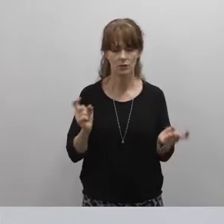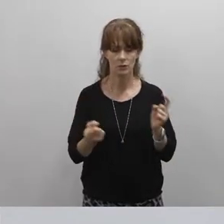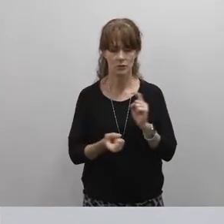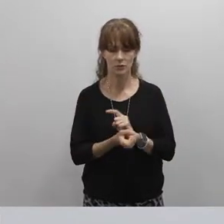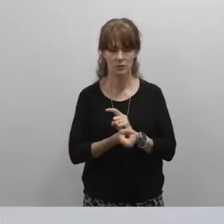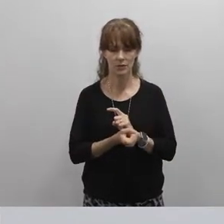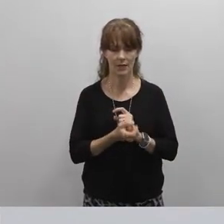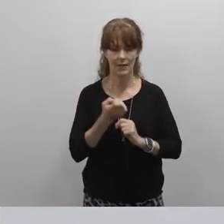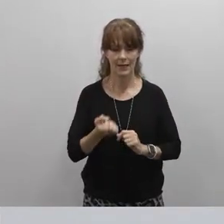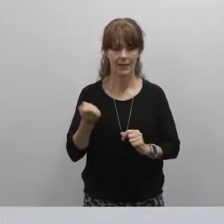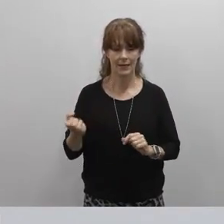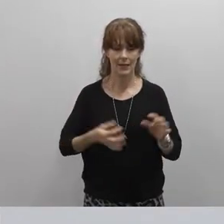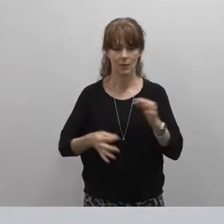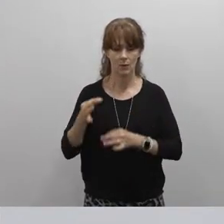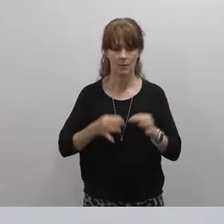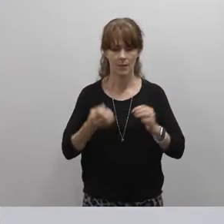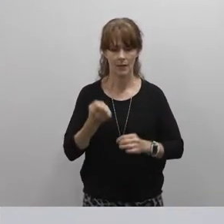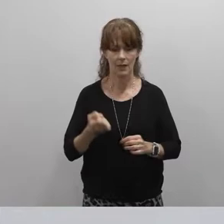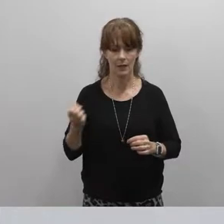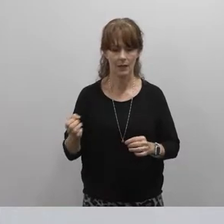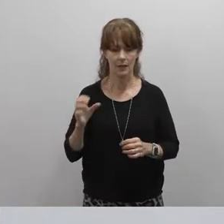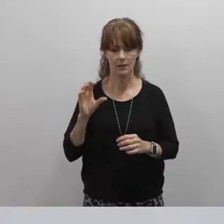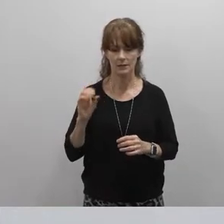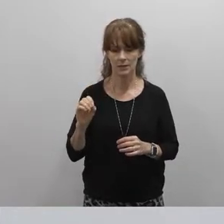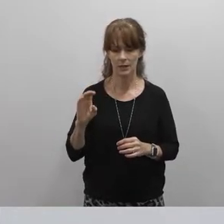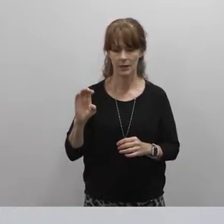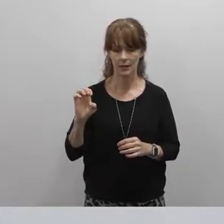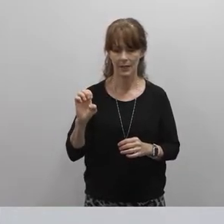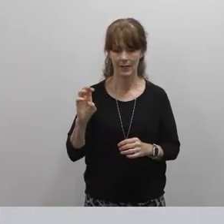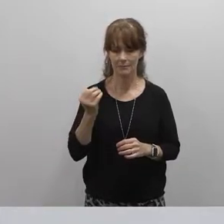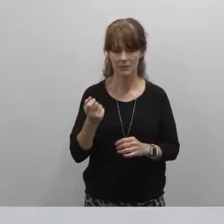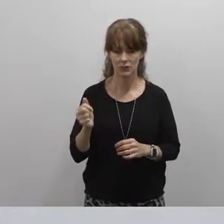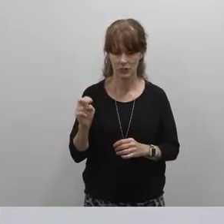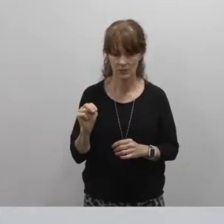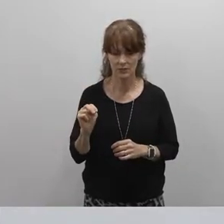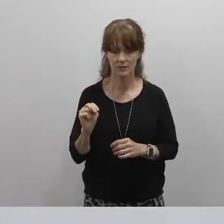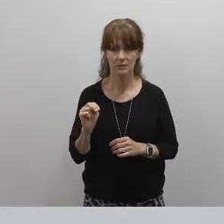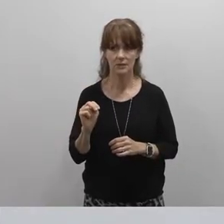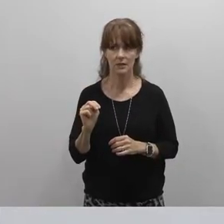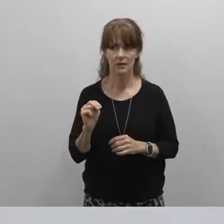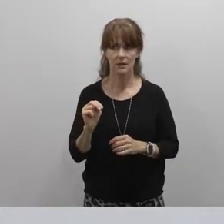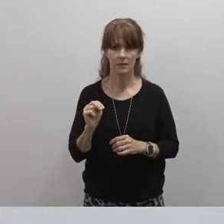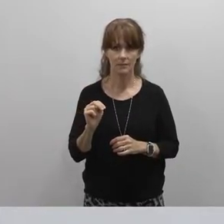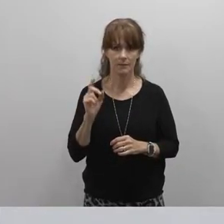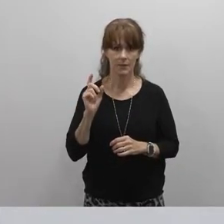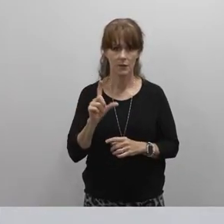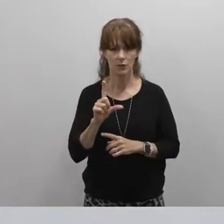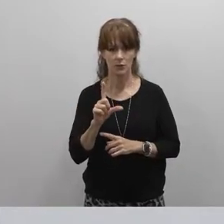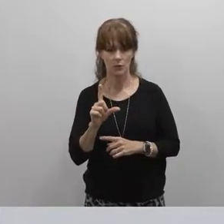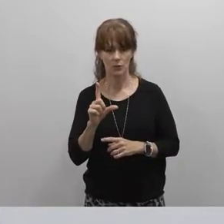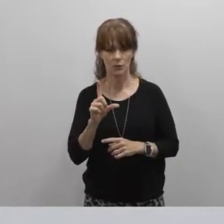our equipment and replace all equipment with zero emissions, we'll be hitting